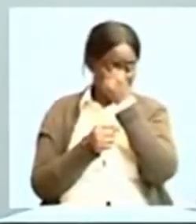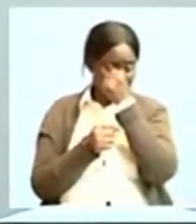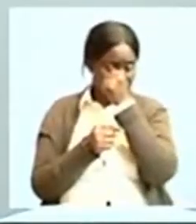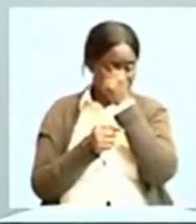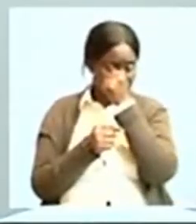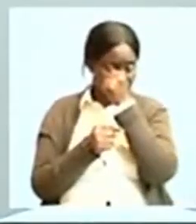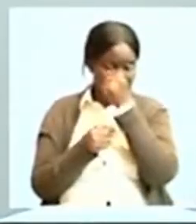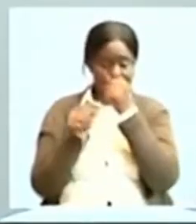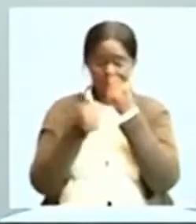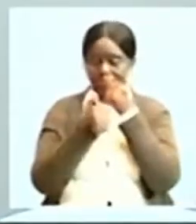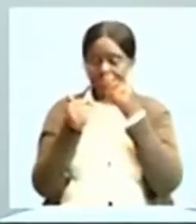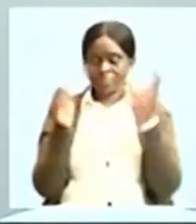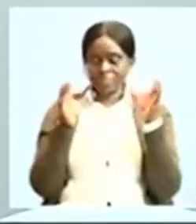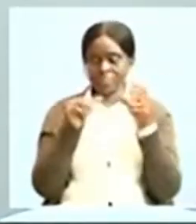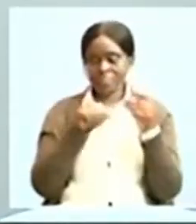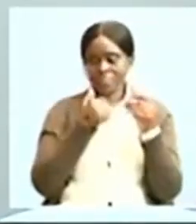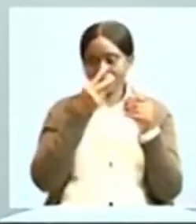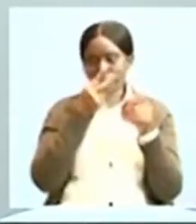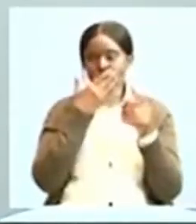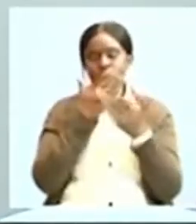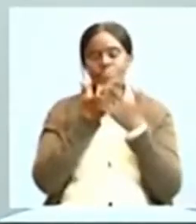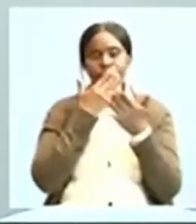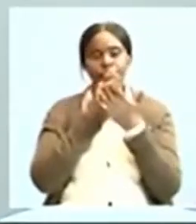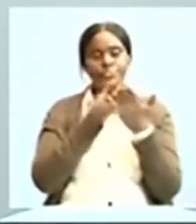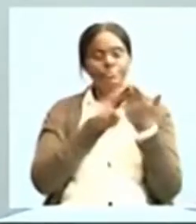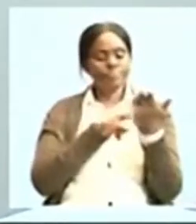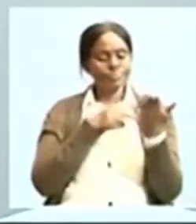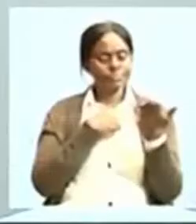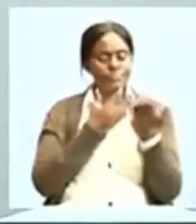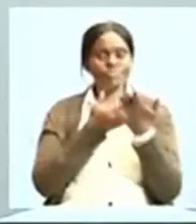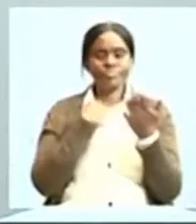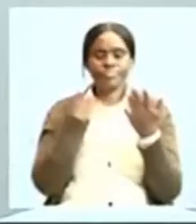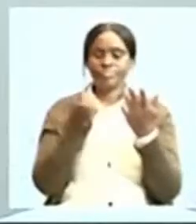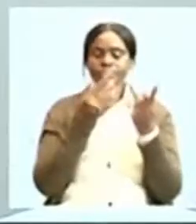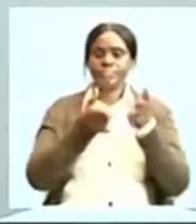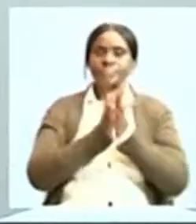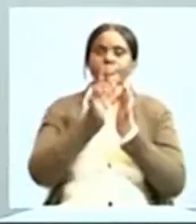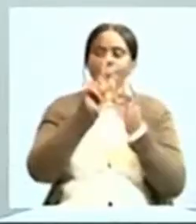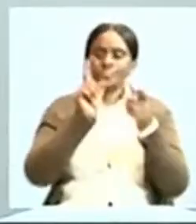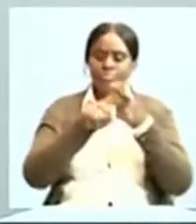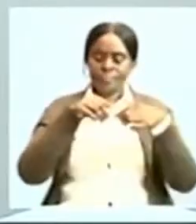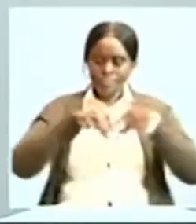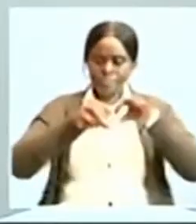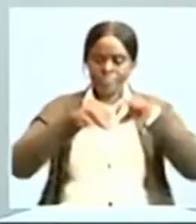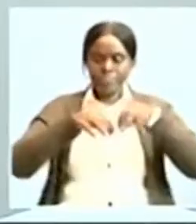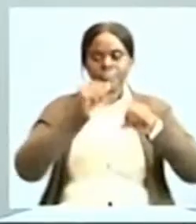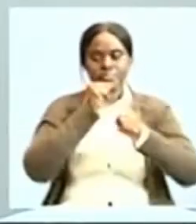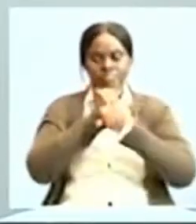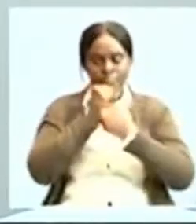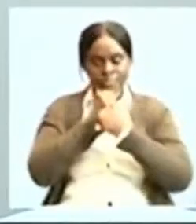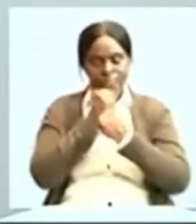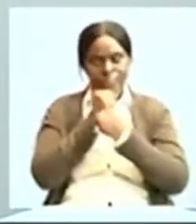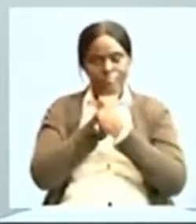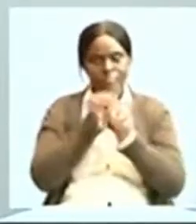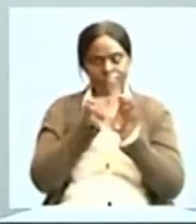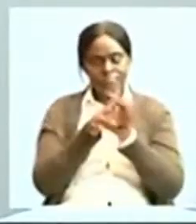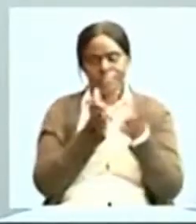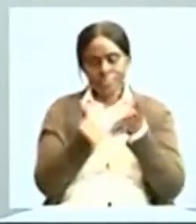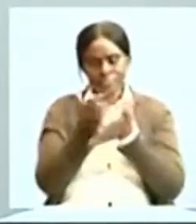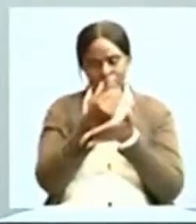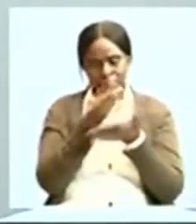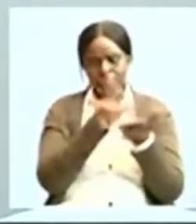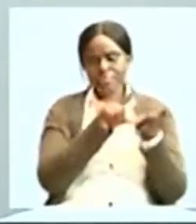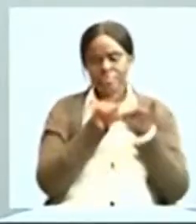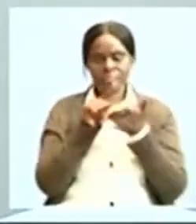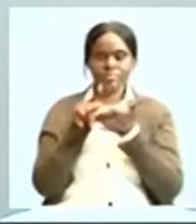other councils who have looked at. This is a fair report. I want to urge you to keep it up. On the recovery of